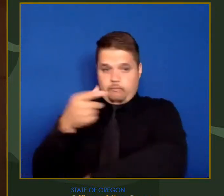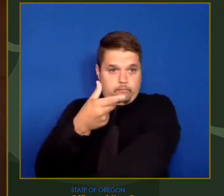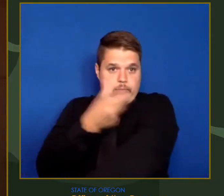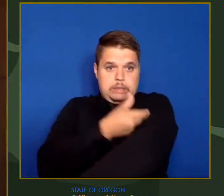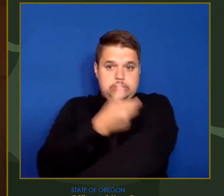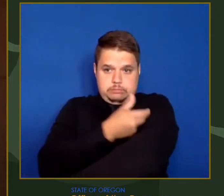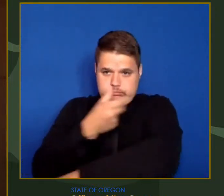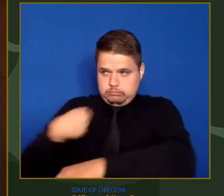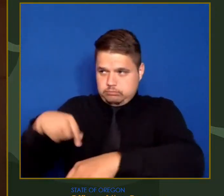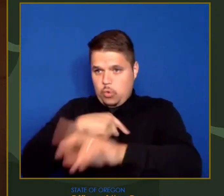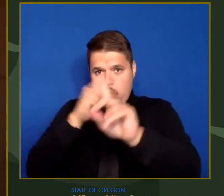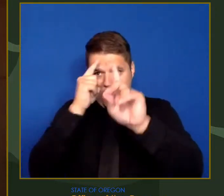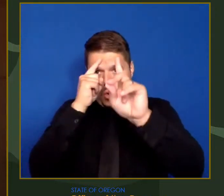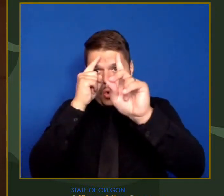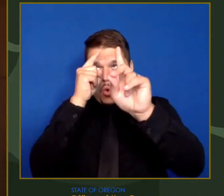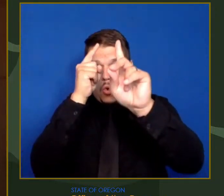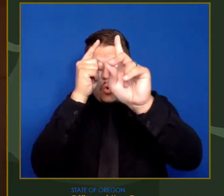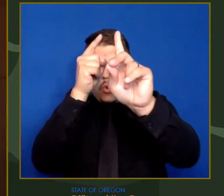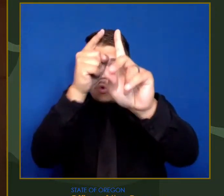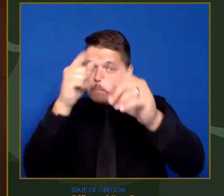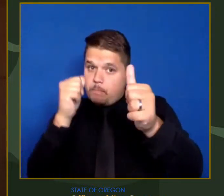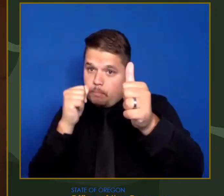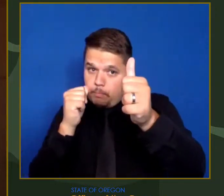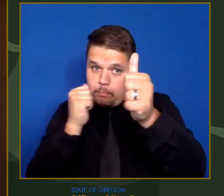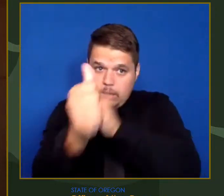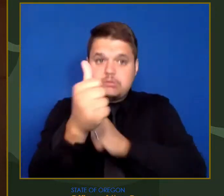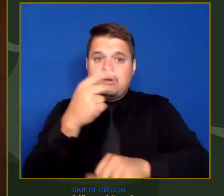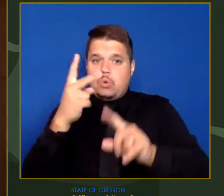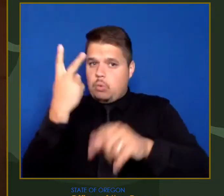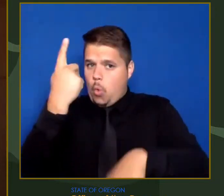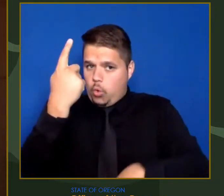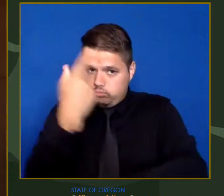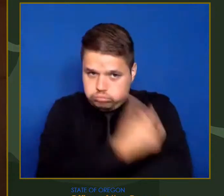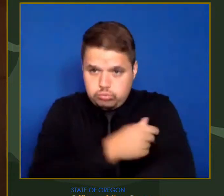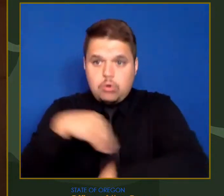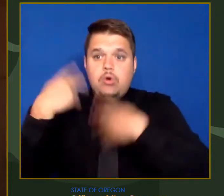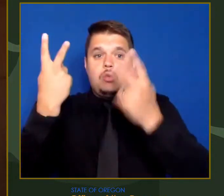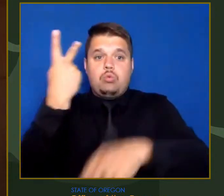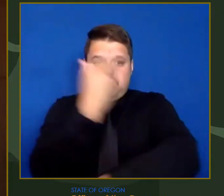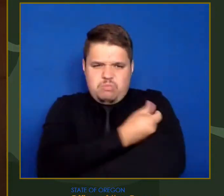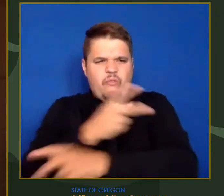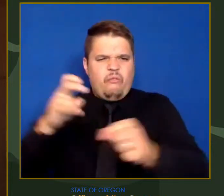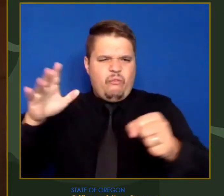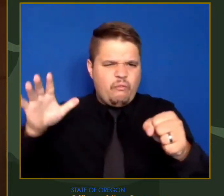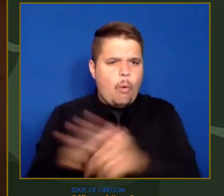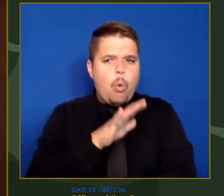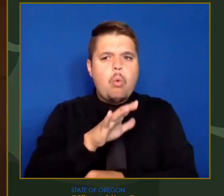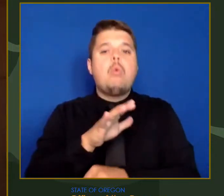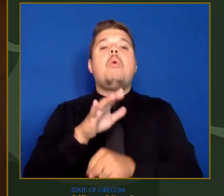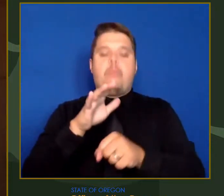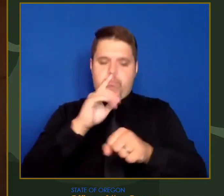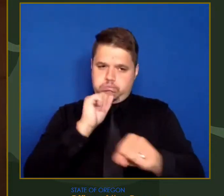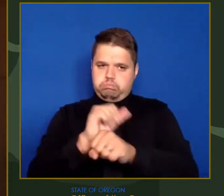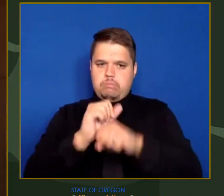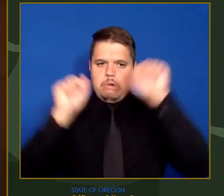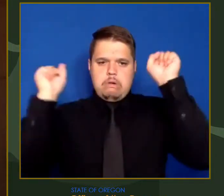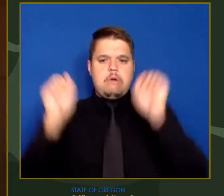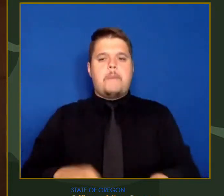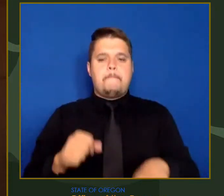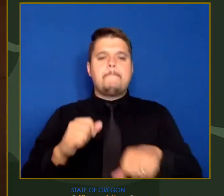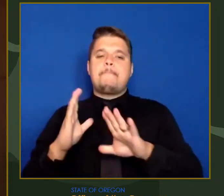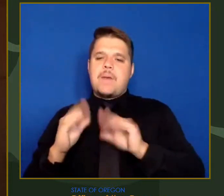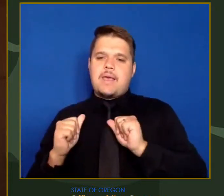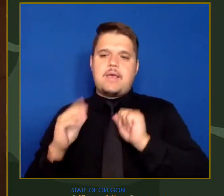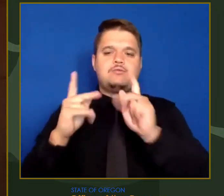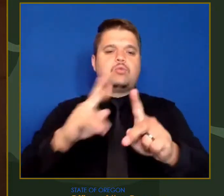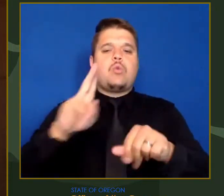helped us reach this point, and you are protected from this virus. However, there are still Oregonians